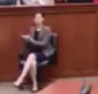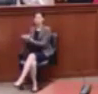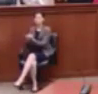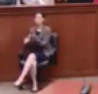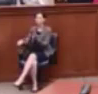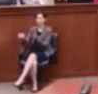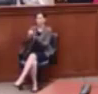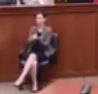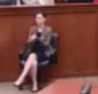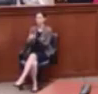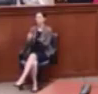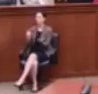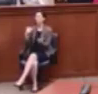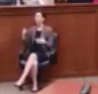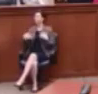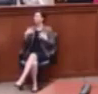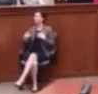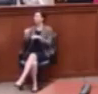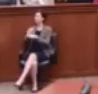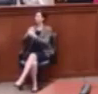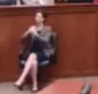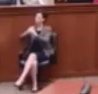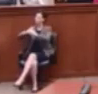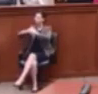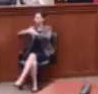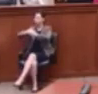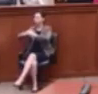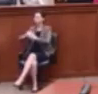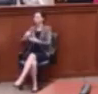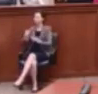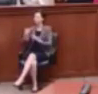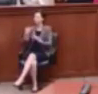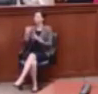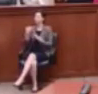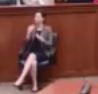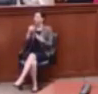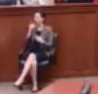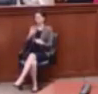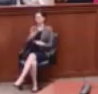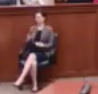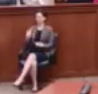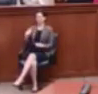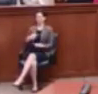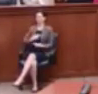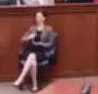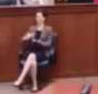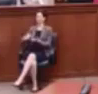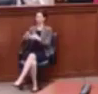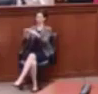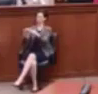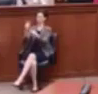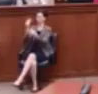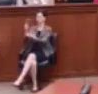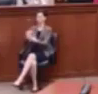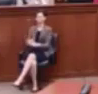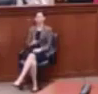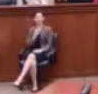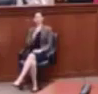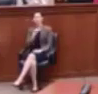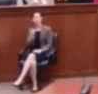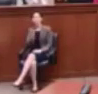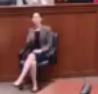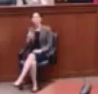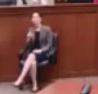are excited to join hands and partner with you, and thank you for extending a seat at the table for us to be involved. Thank you. Mr.